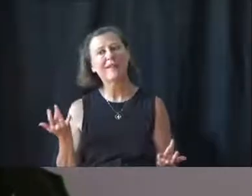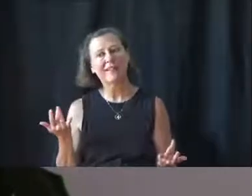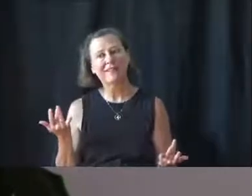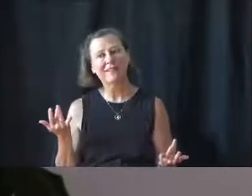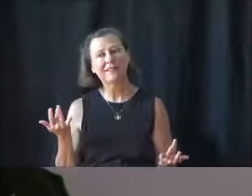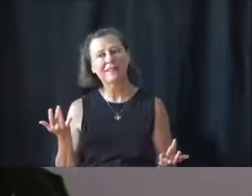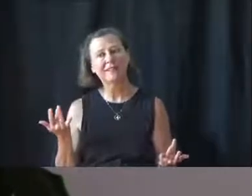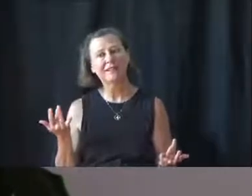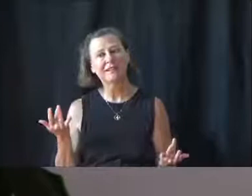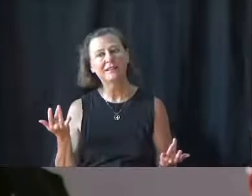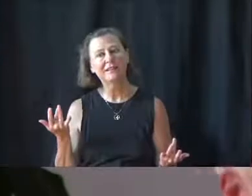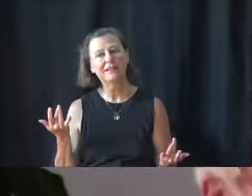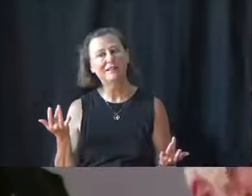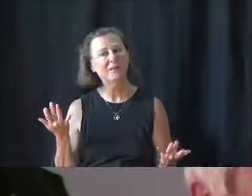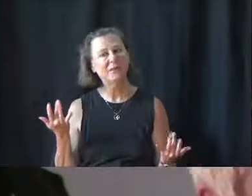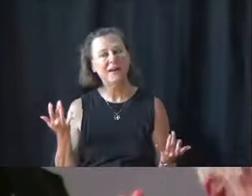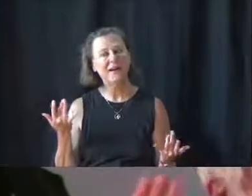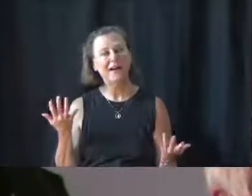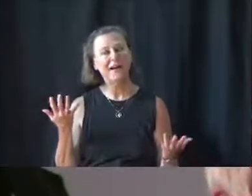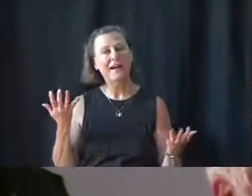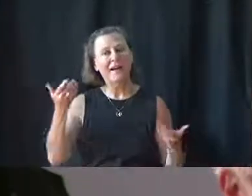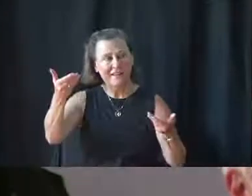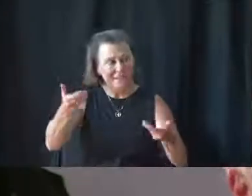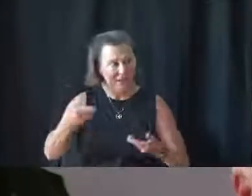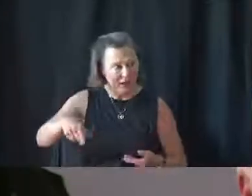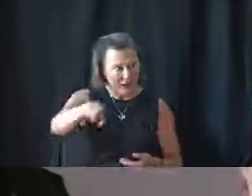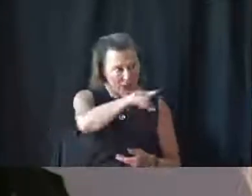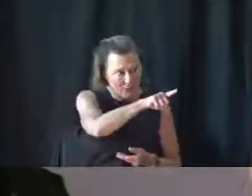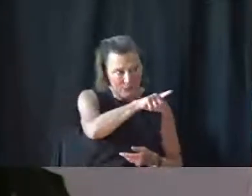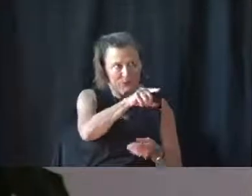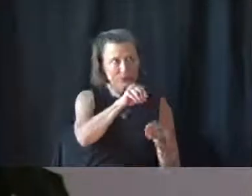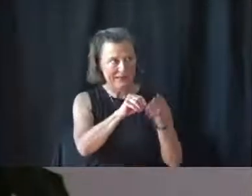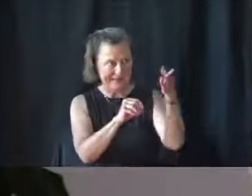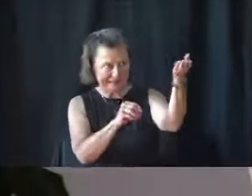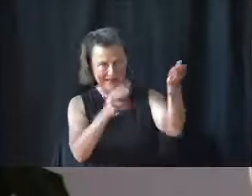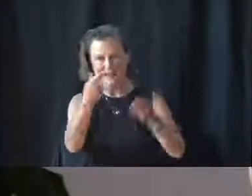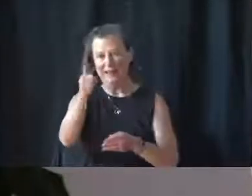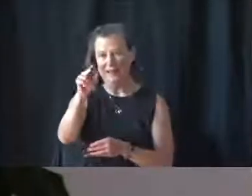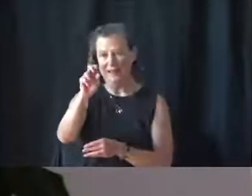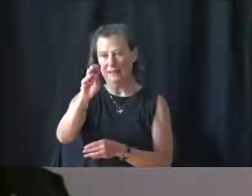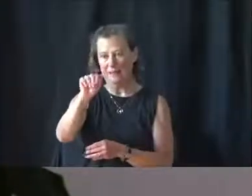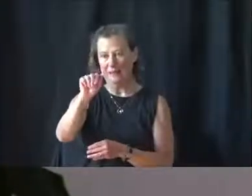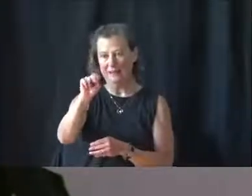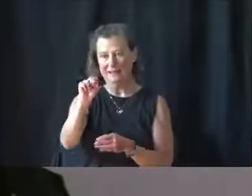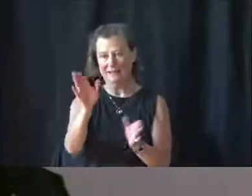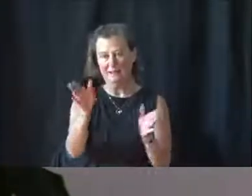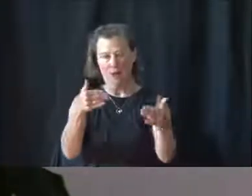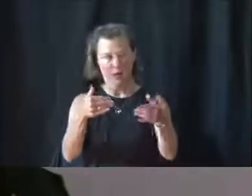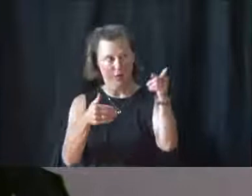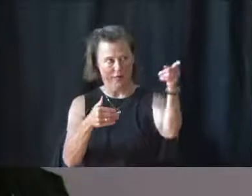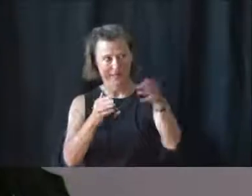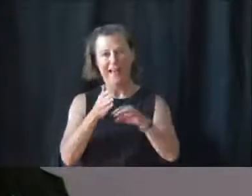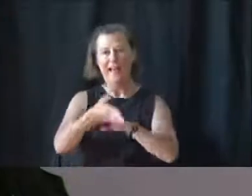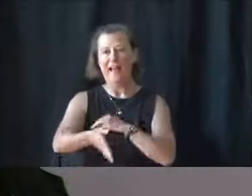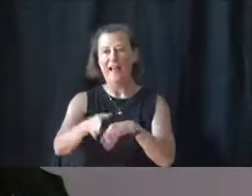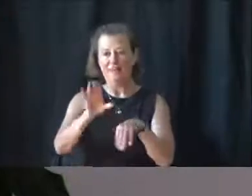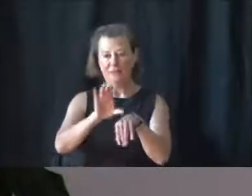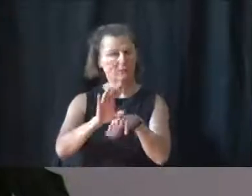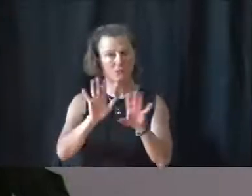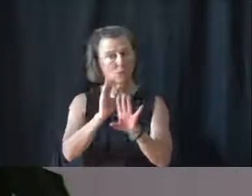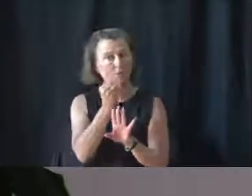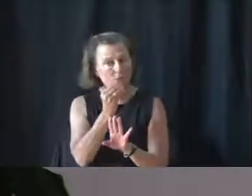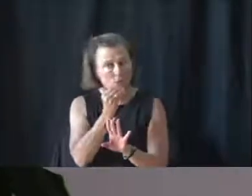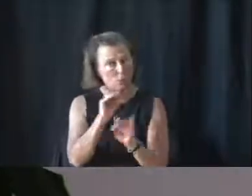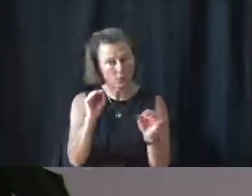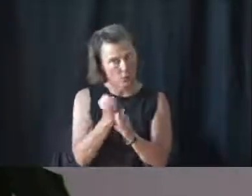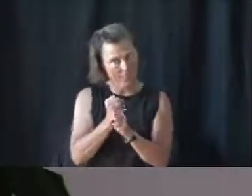to invite you all into Hanneman Hall after this service. We're not going to be having food or coffee